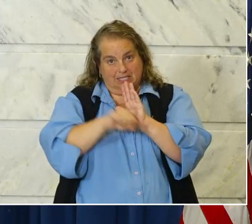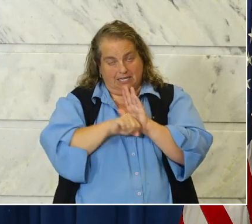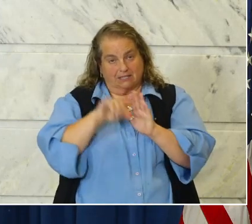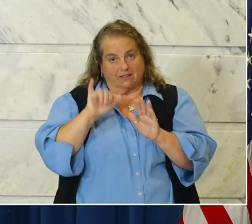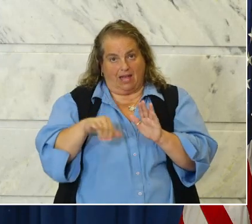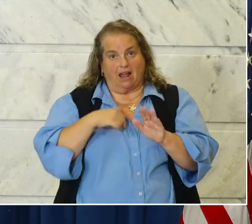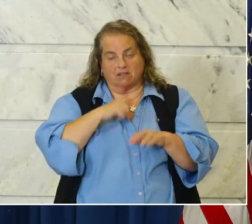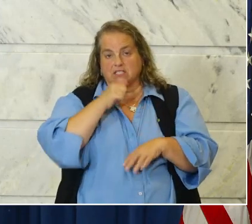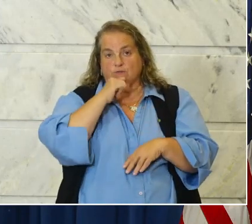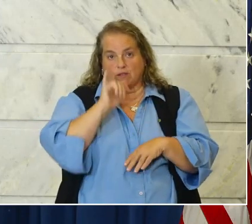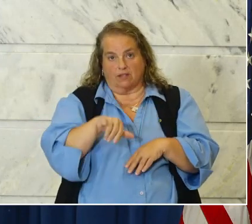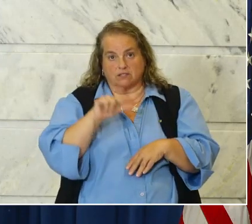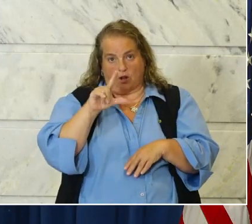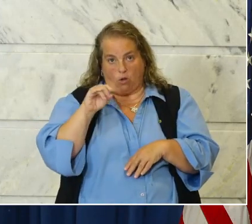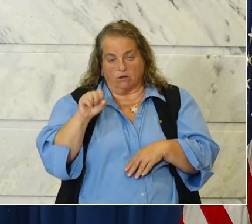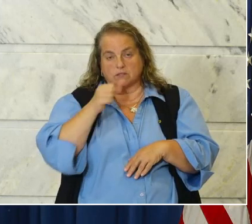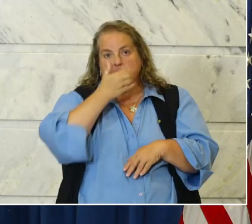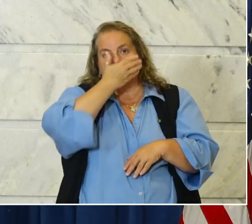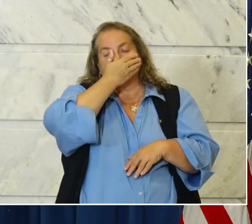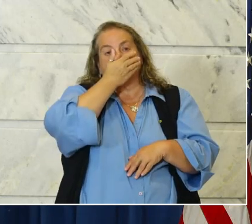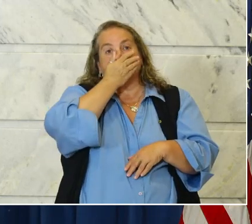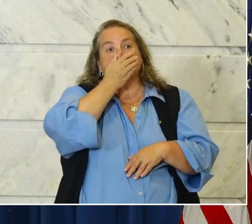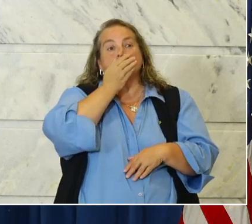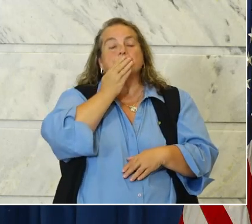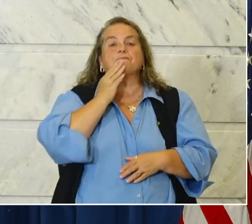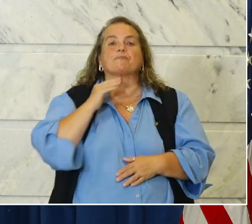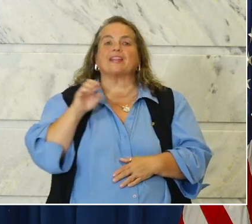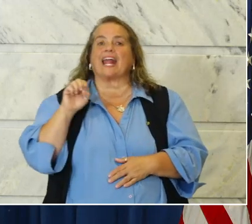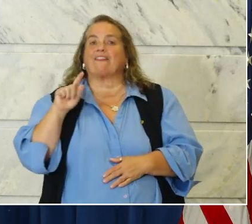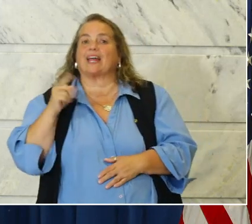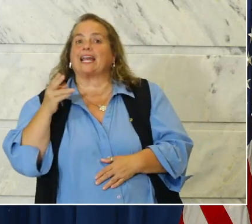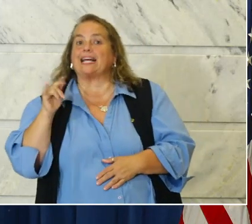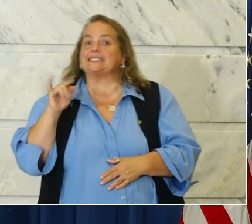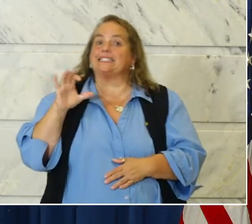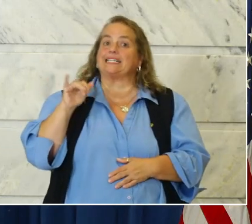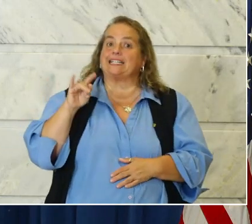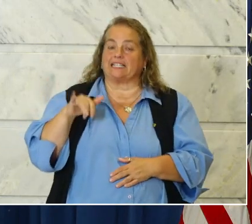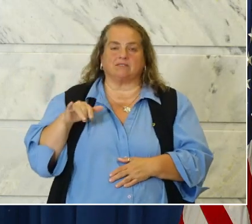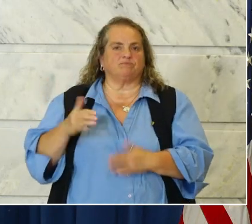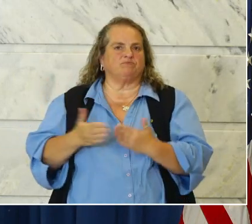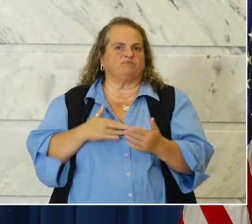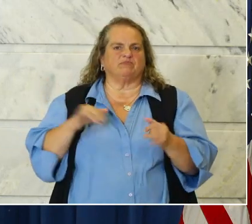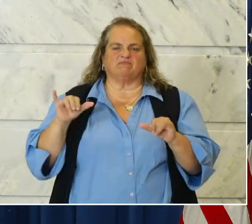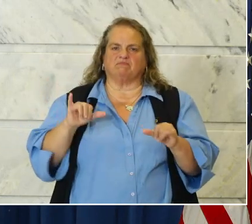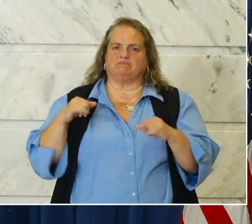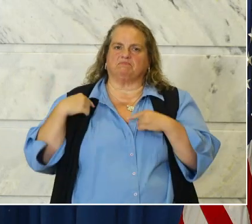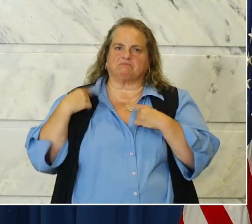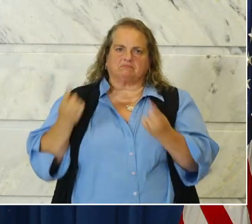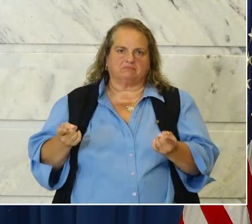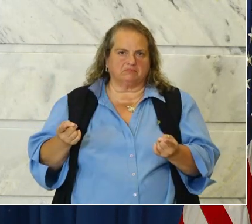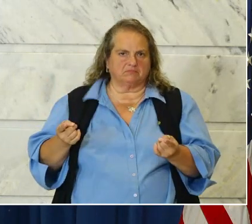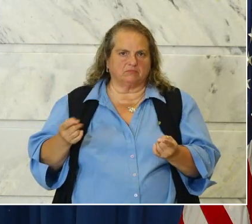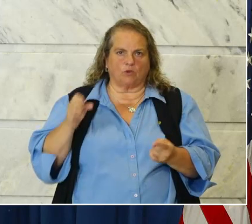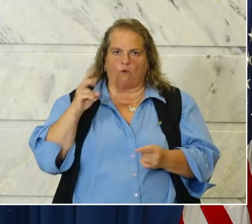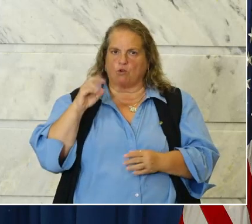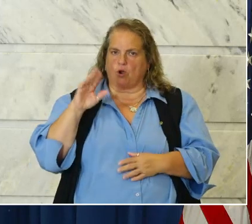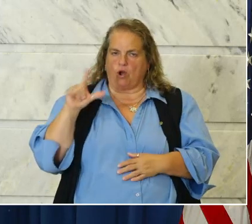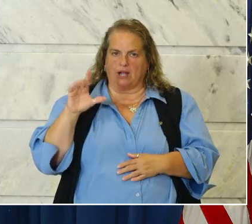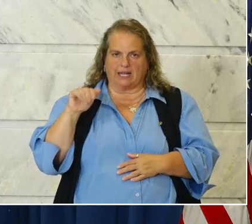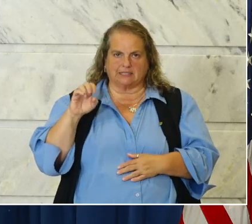loss. When we look at ethnicity, it's nearly the same as it's recently been. Overall